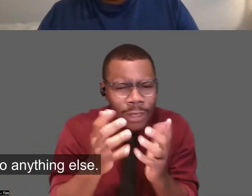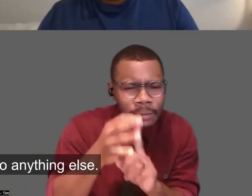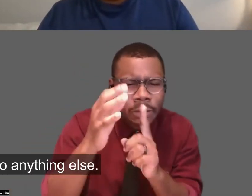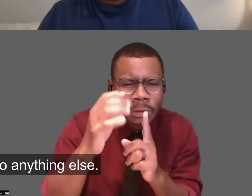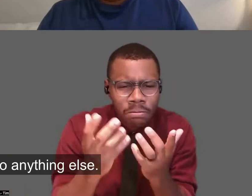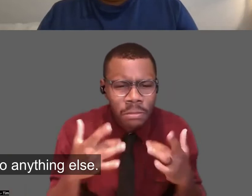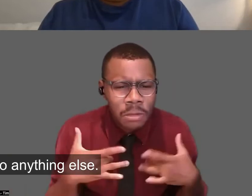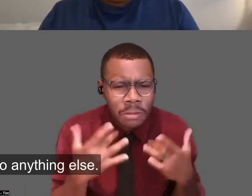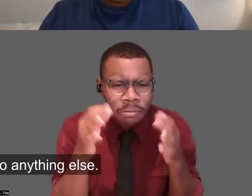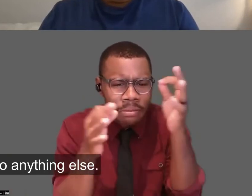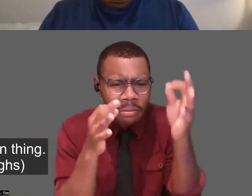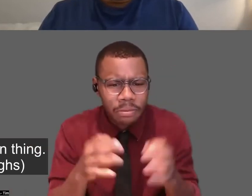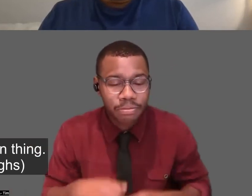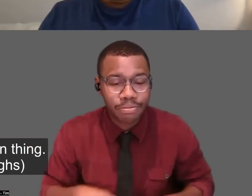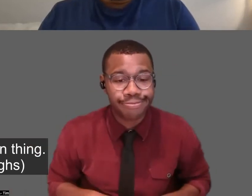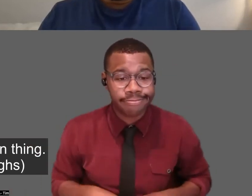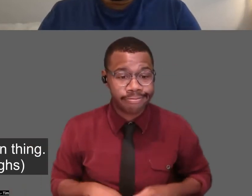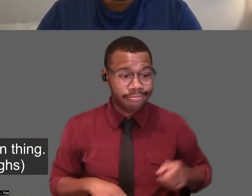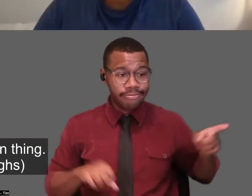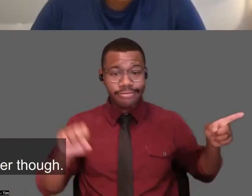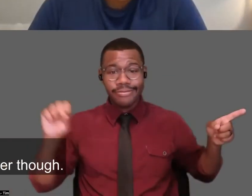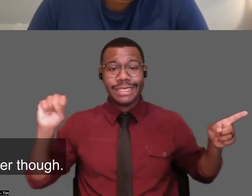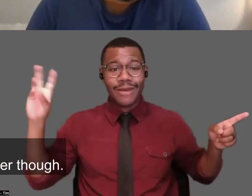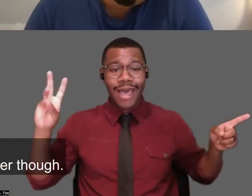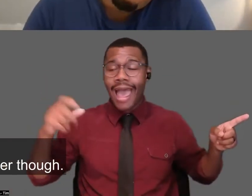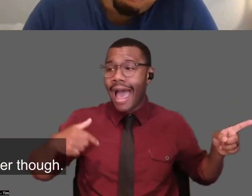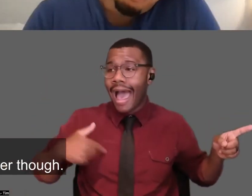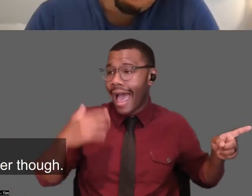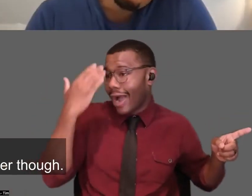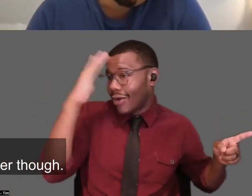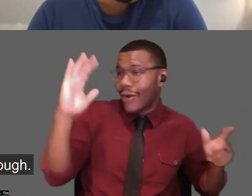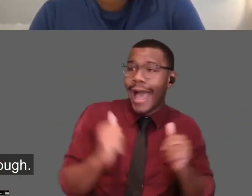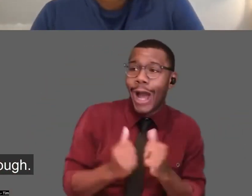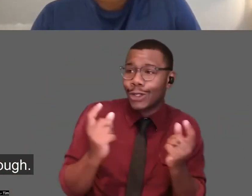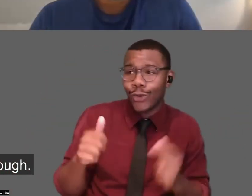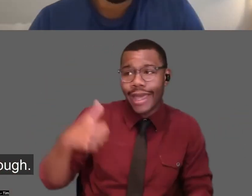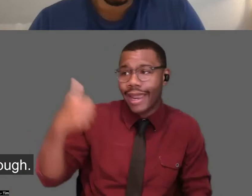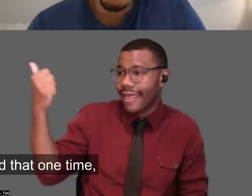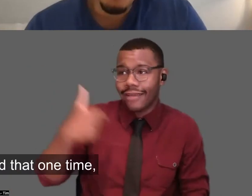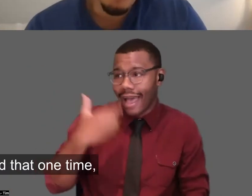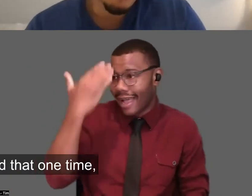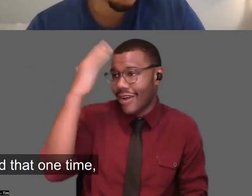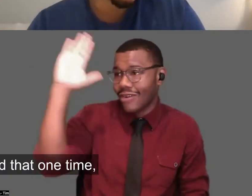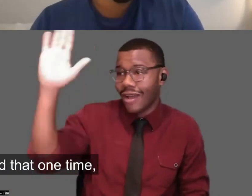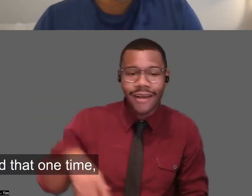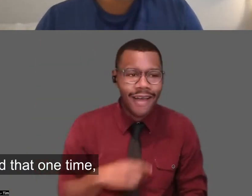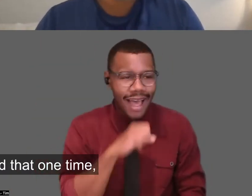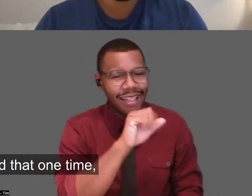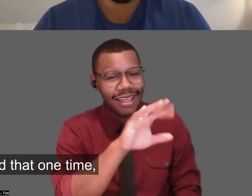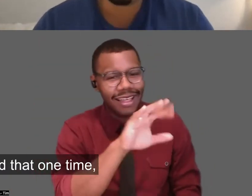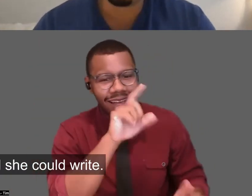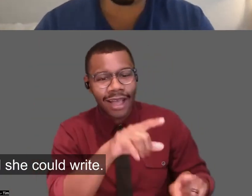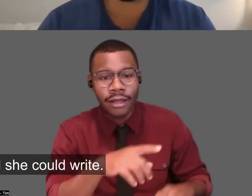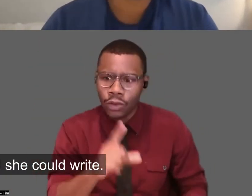I don't know how to do anything else. That's the main thing. I love that answer though. It's true though. And Toni Morrison said that